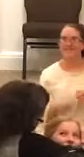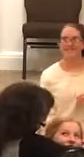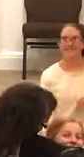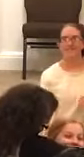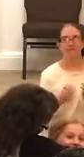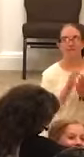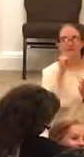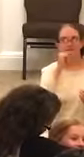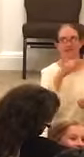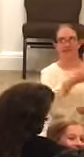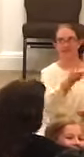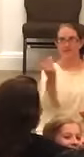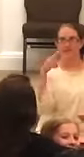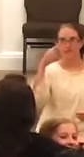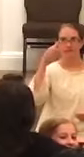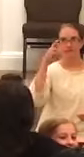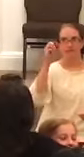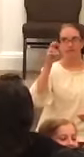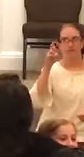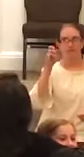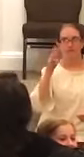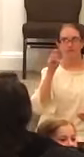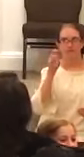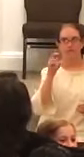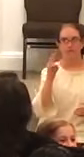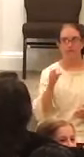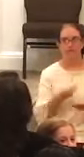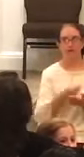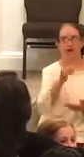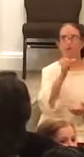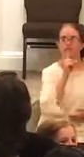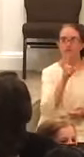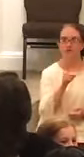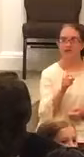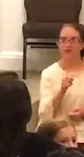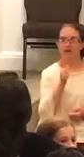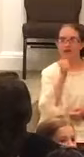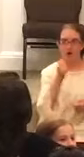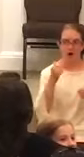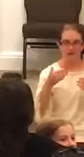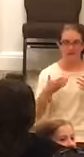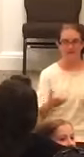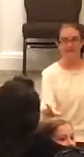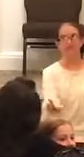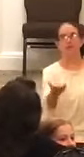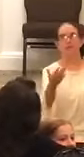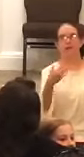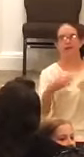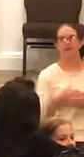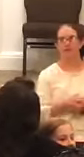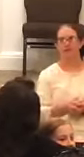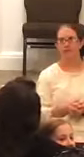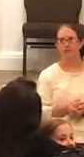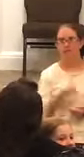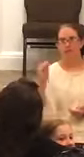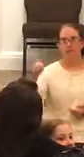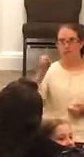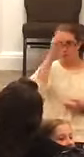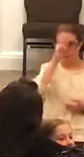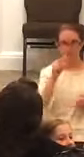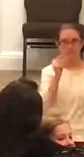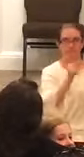you? Bible tells us in Proverbs 23:23 that we're to buy the truth and sell it not. Also wisdom